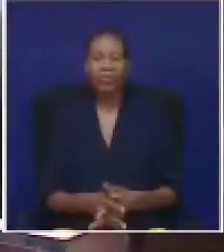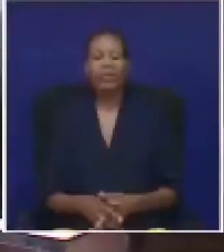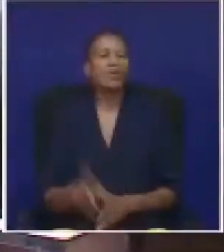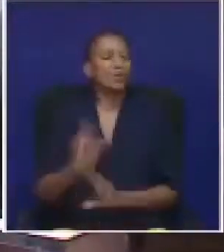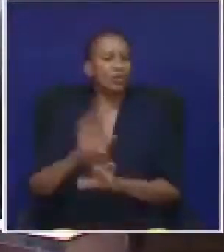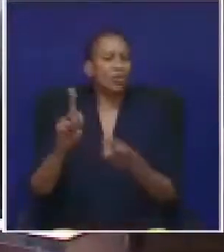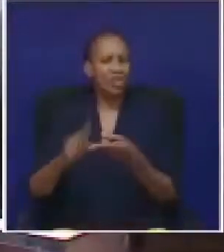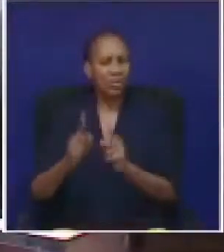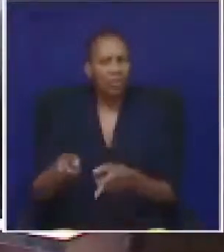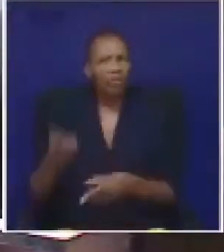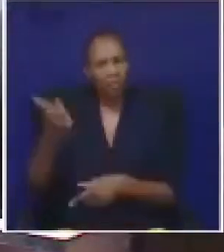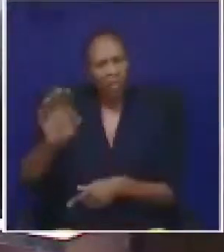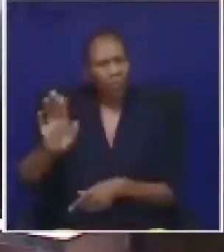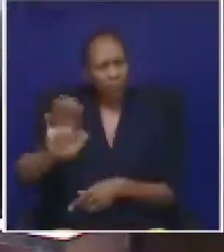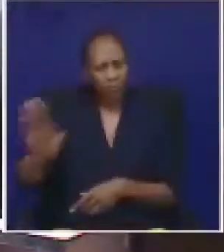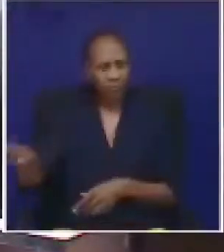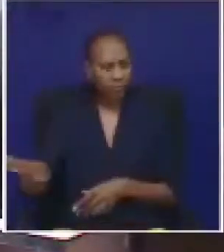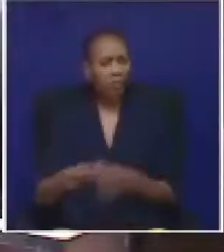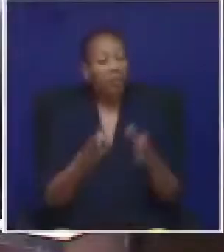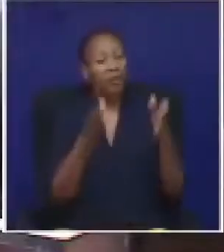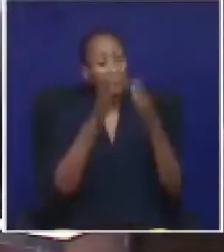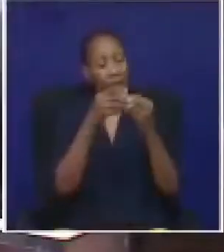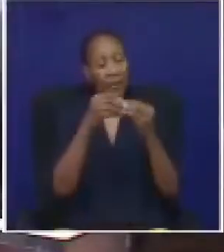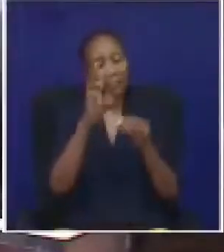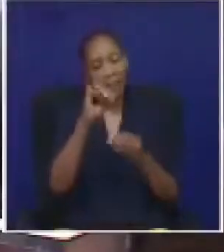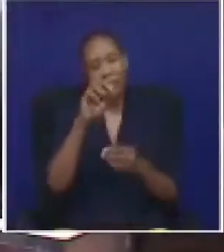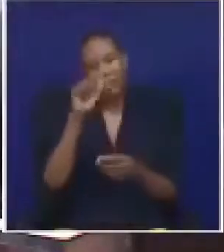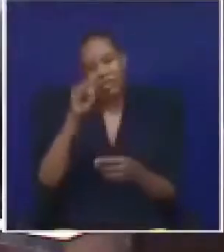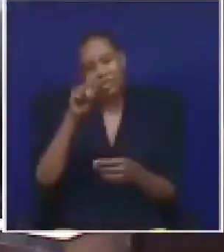Honorable Dr. MJ Masongani.